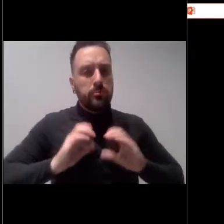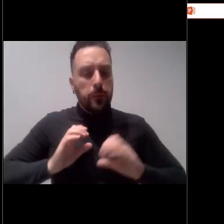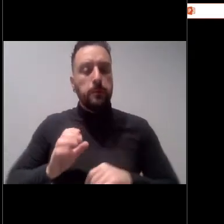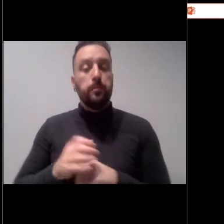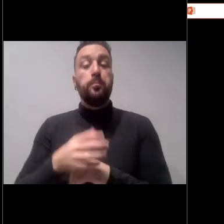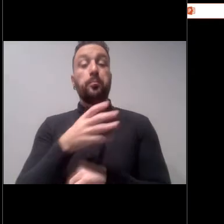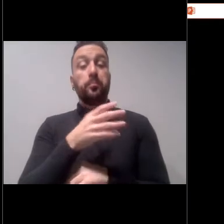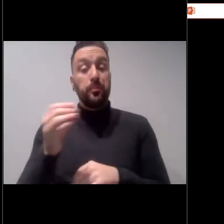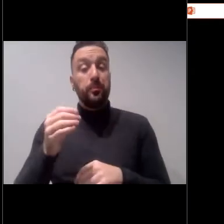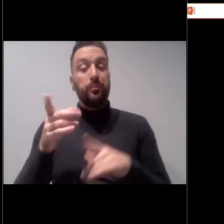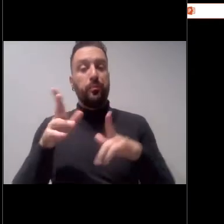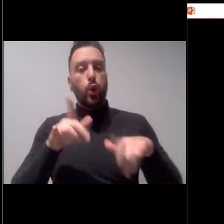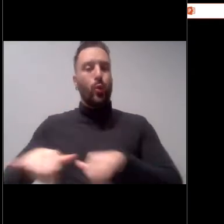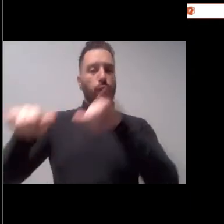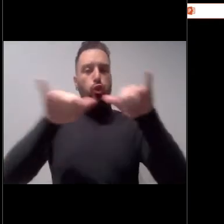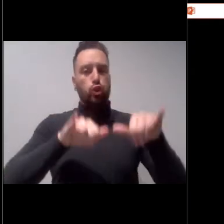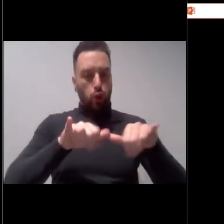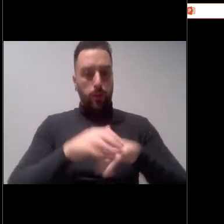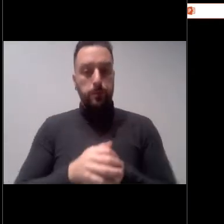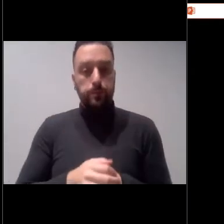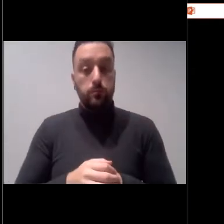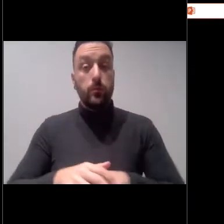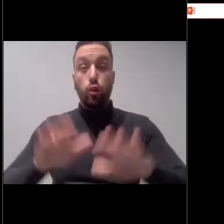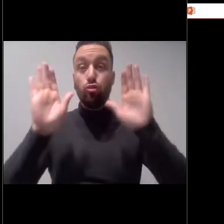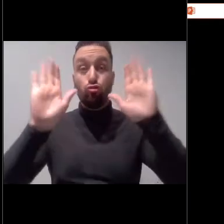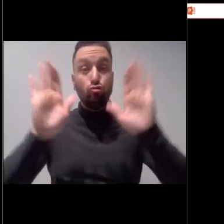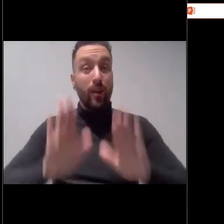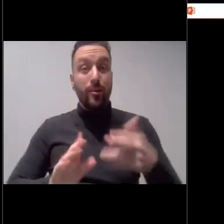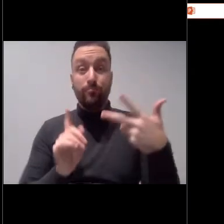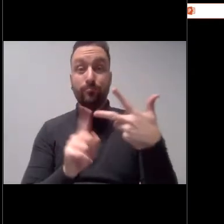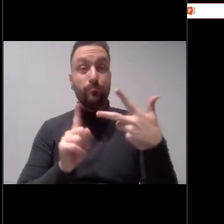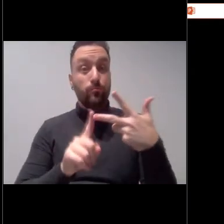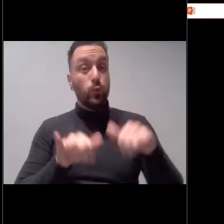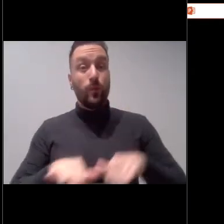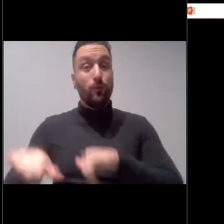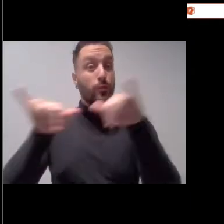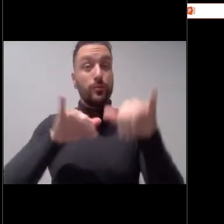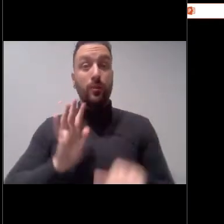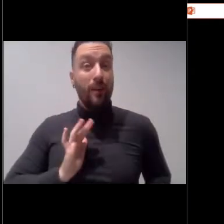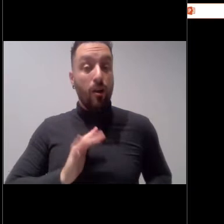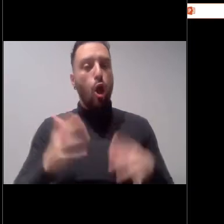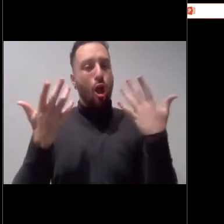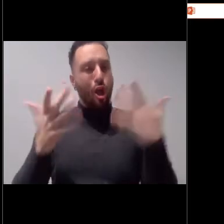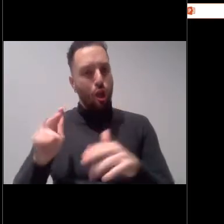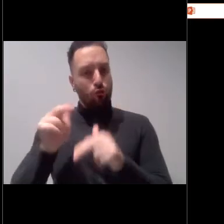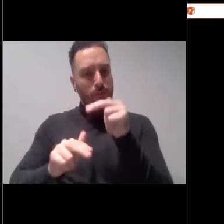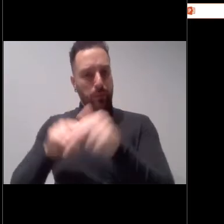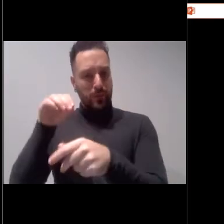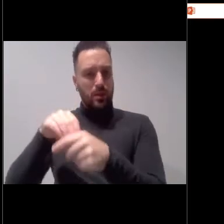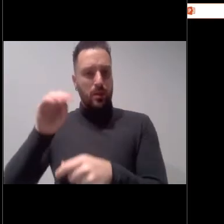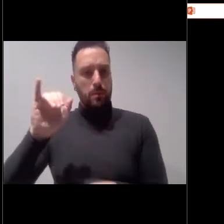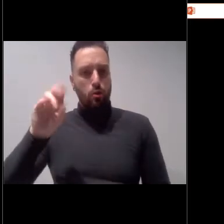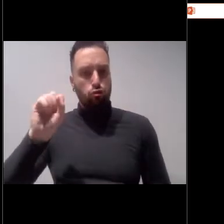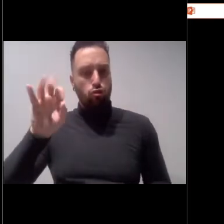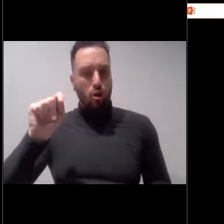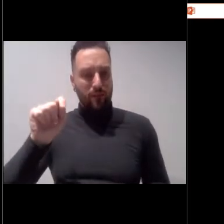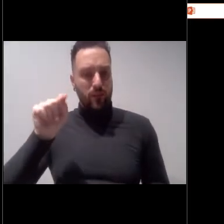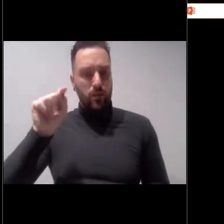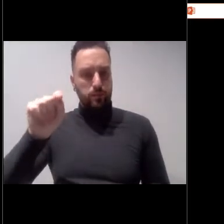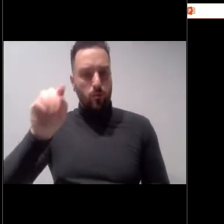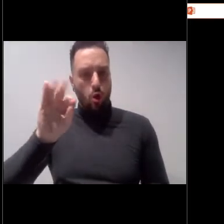use for anything. The great thing about the universal fonts is they're already built into Microsoft products and